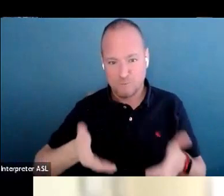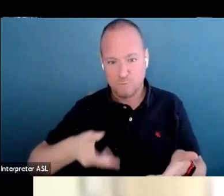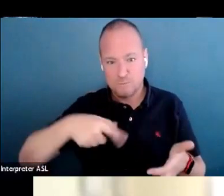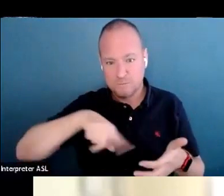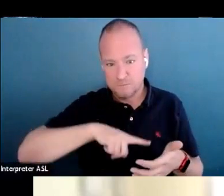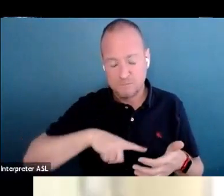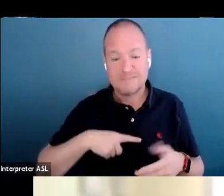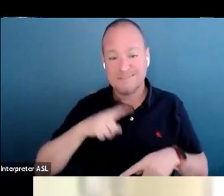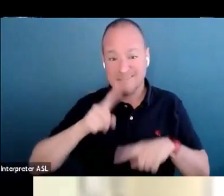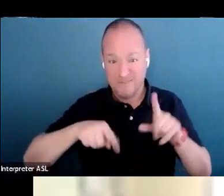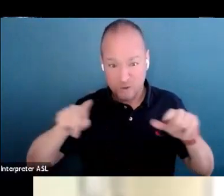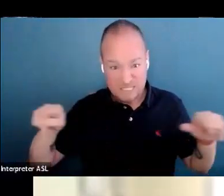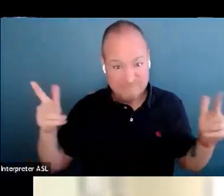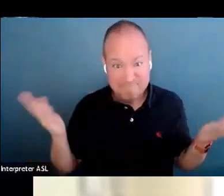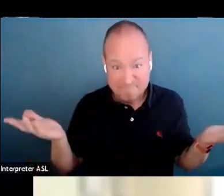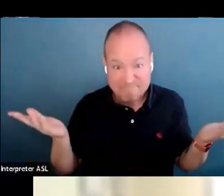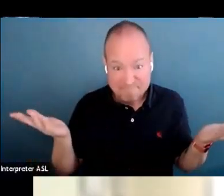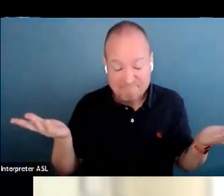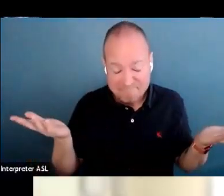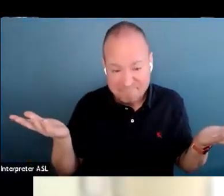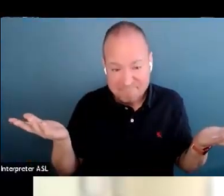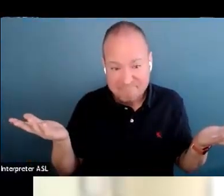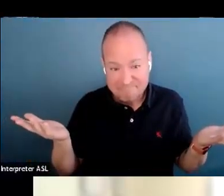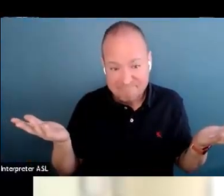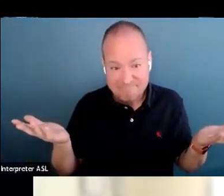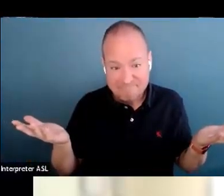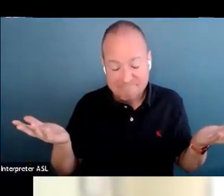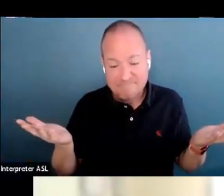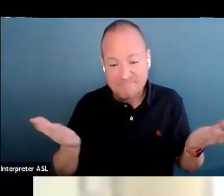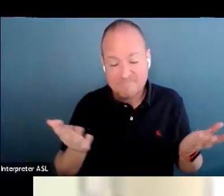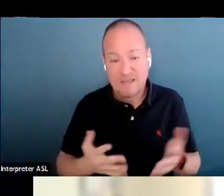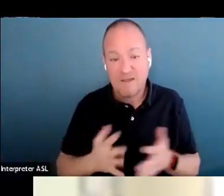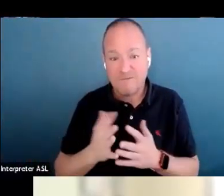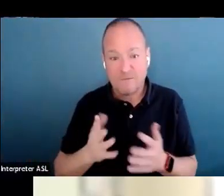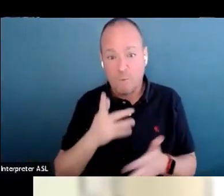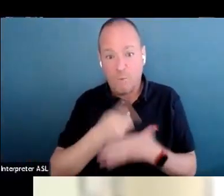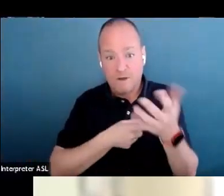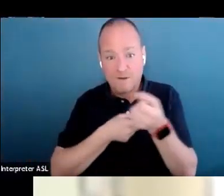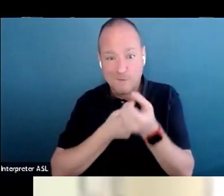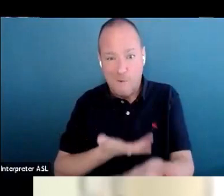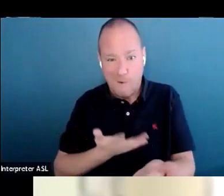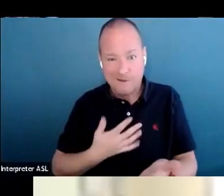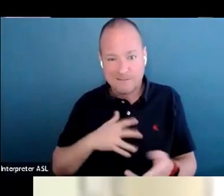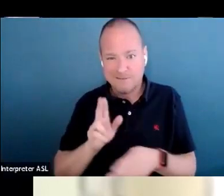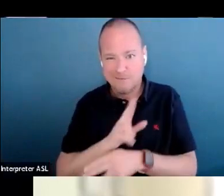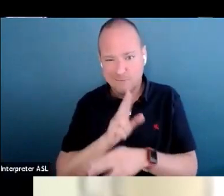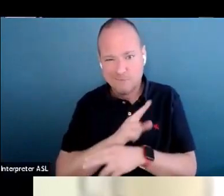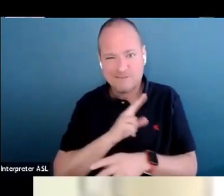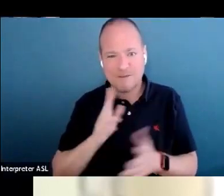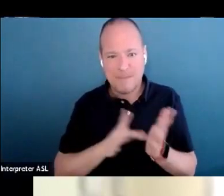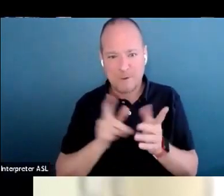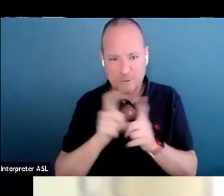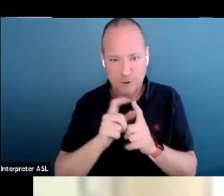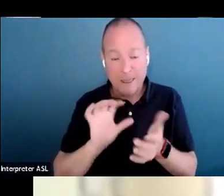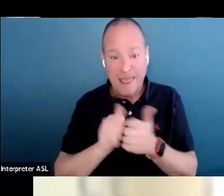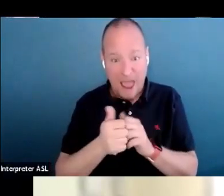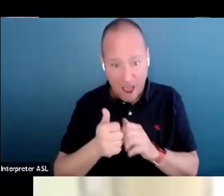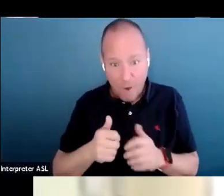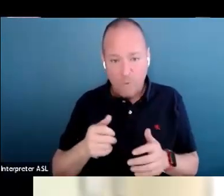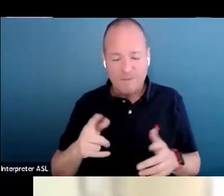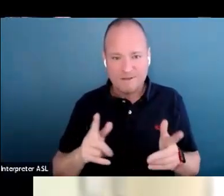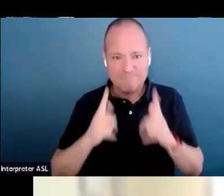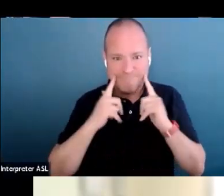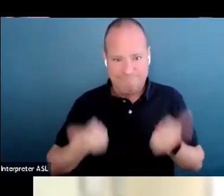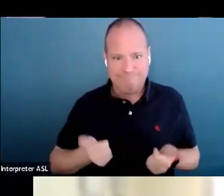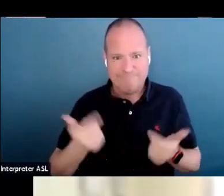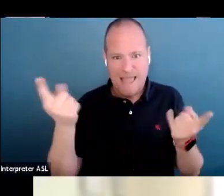of diversity of etiology, to use medical term, or like how they got it, and also